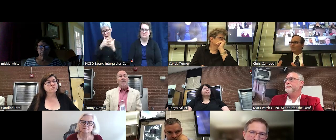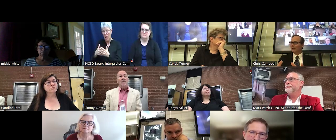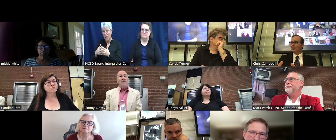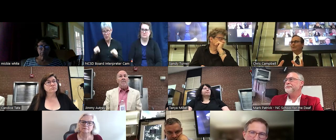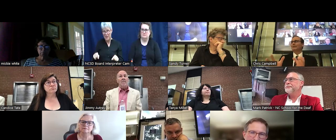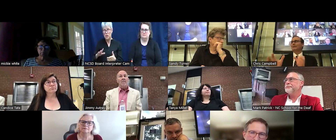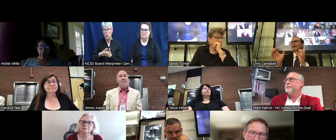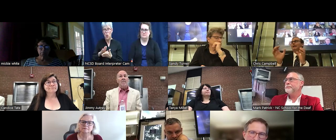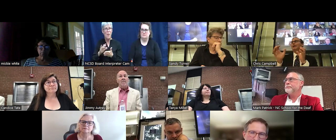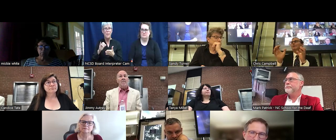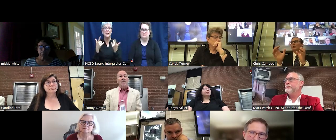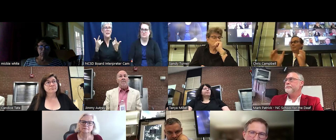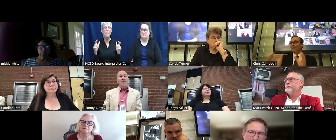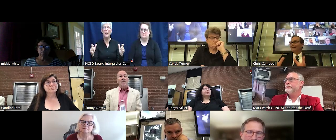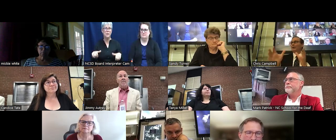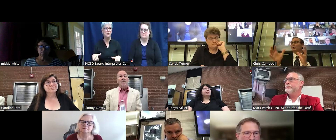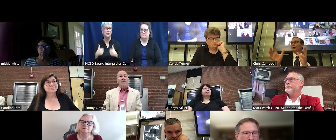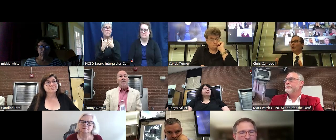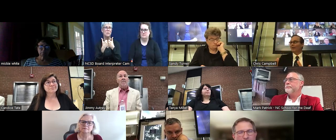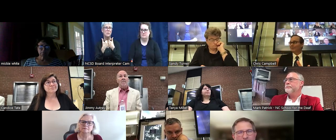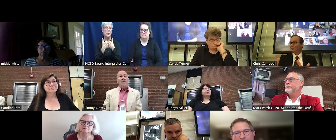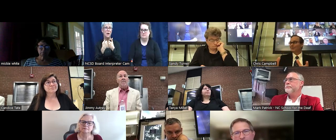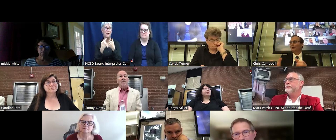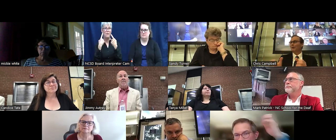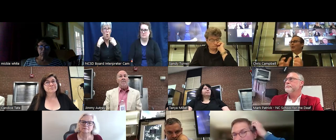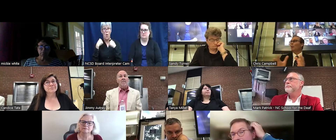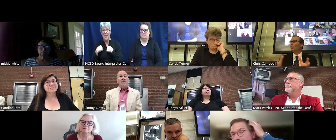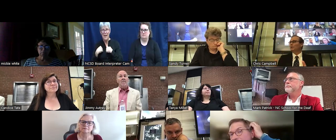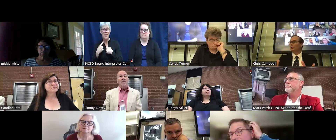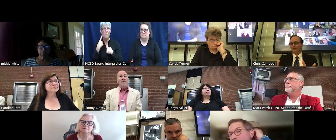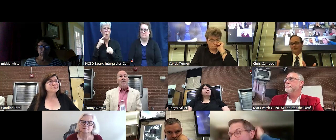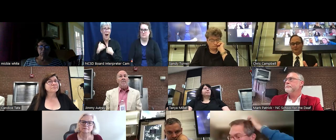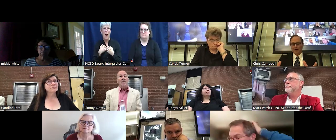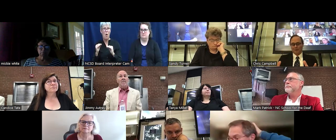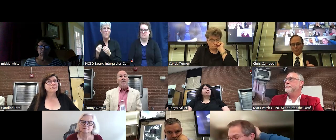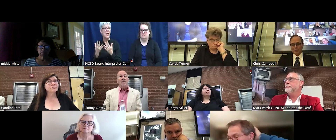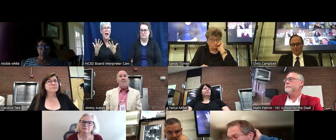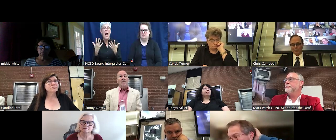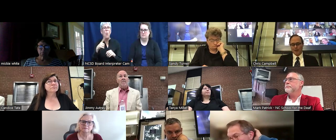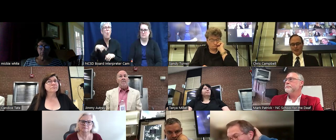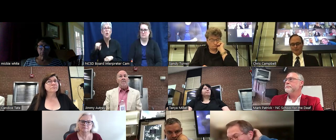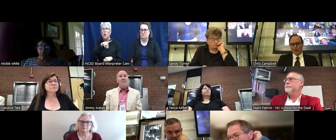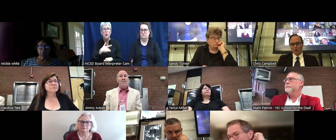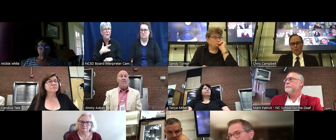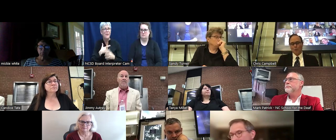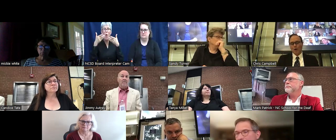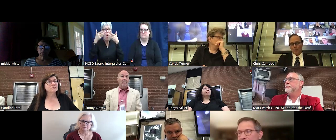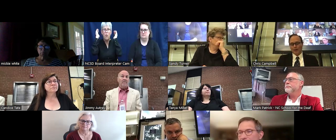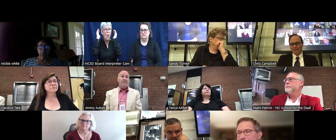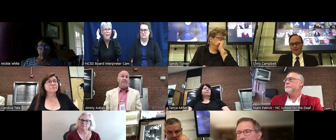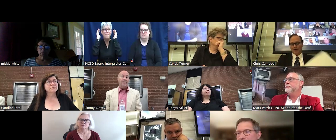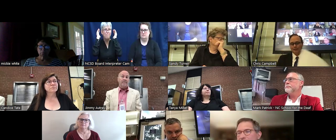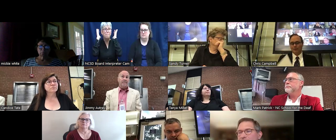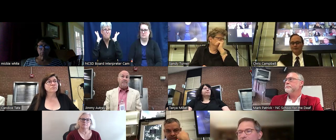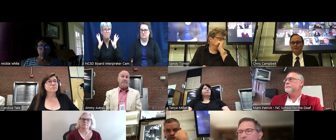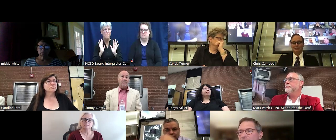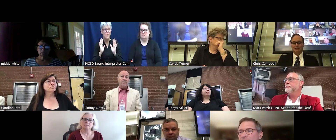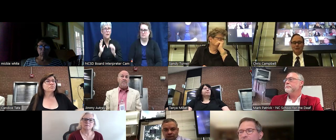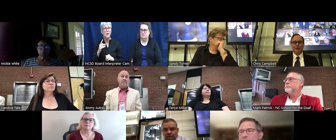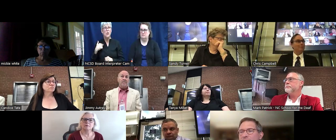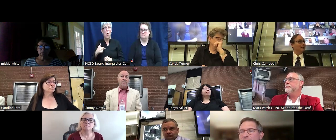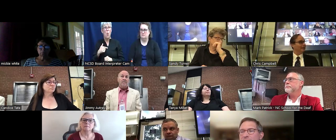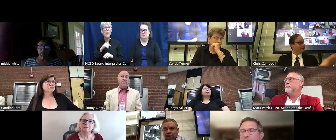really challenging thing for me to do and our office to do. And I don't want you to feel overwhelmed. So what we have done is we have